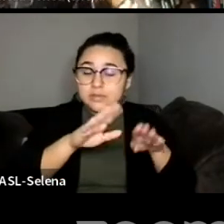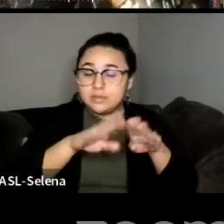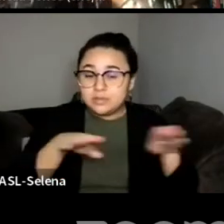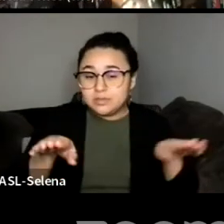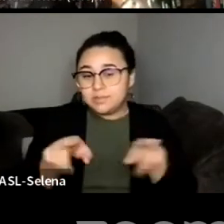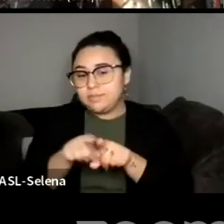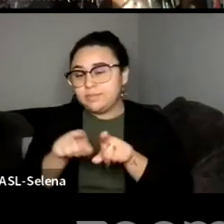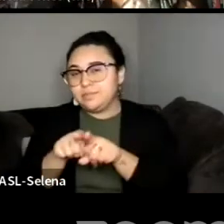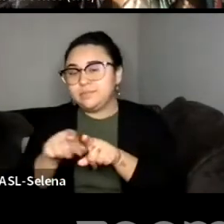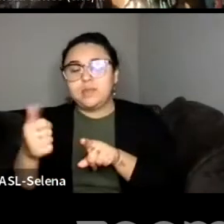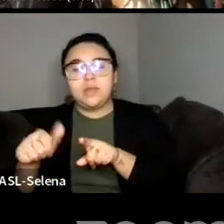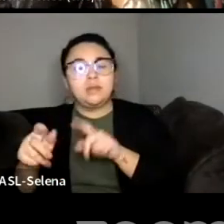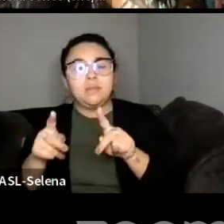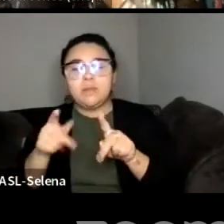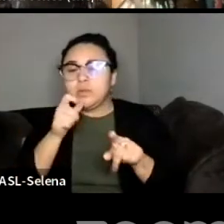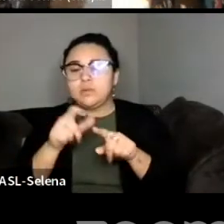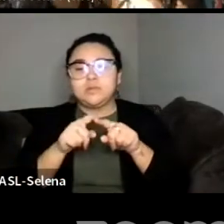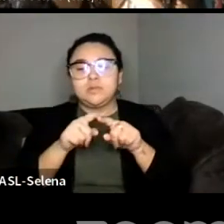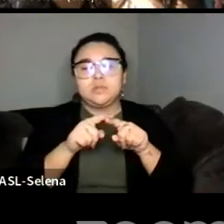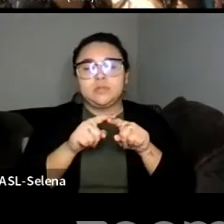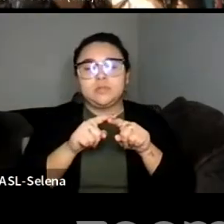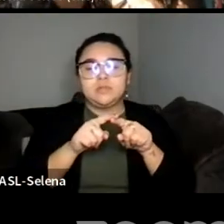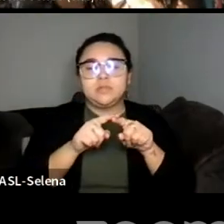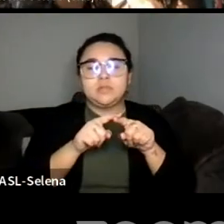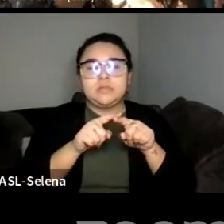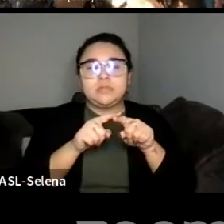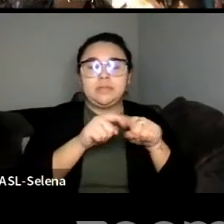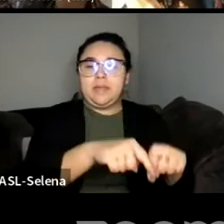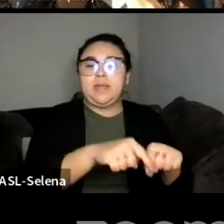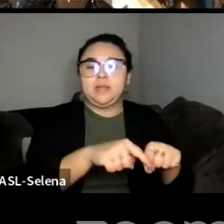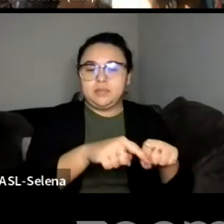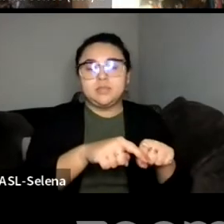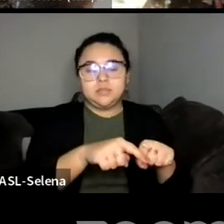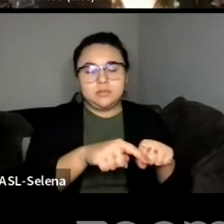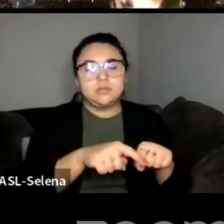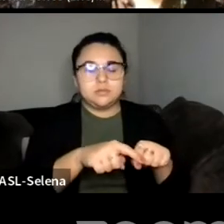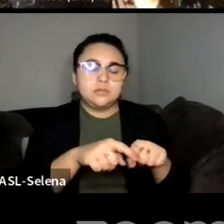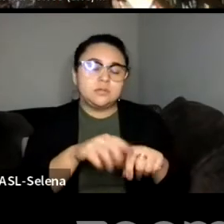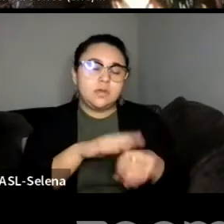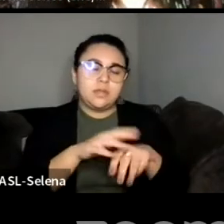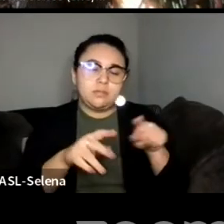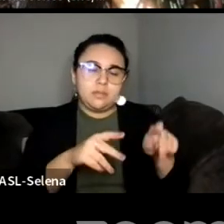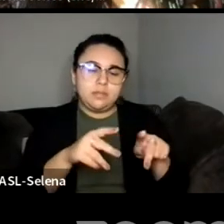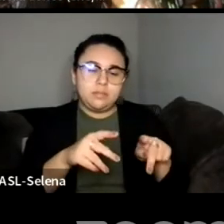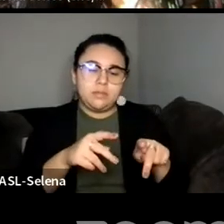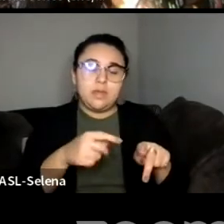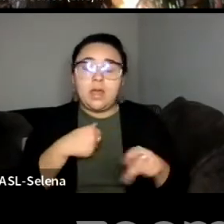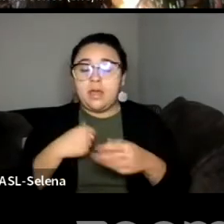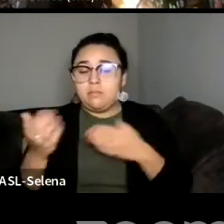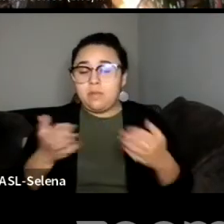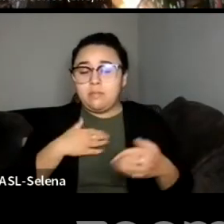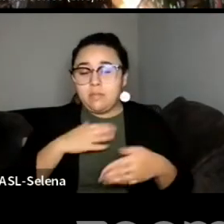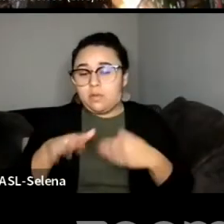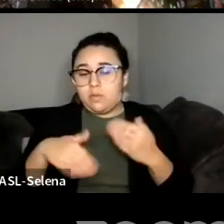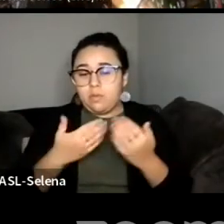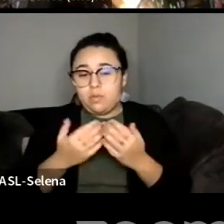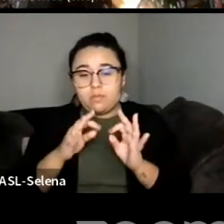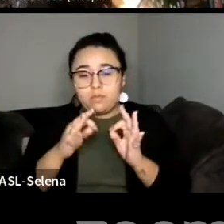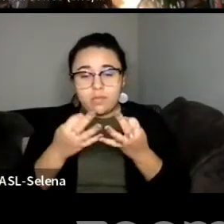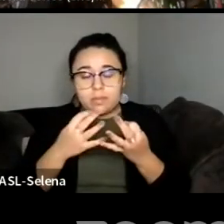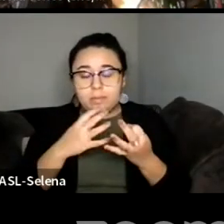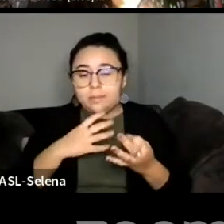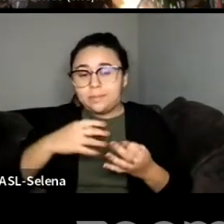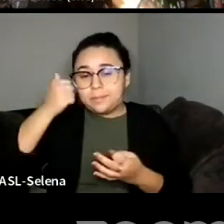any dependents that the conveners wanted to bring in that day. I also brought my family along, my